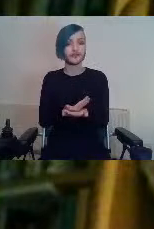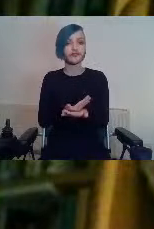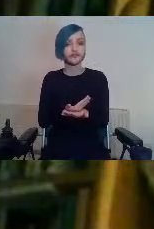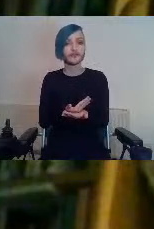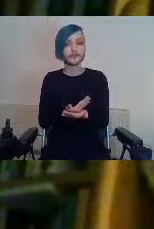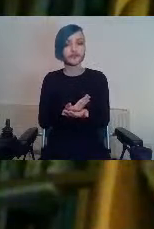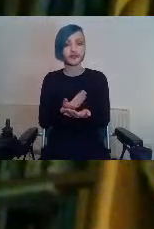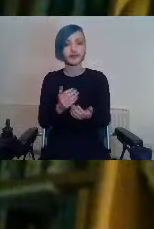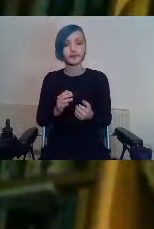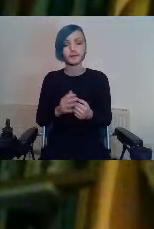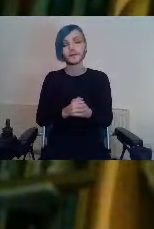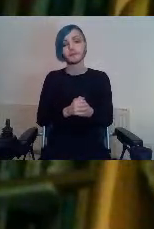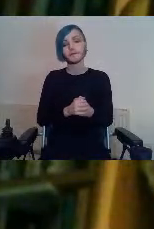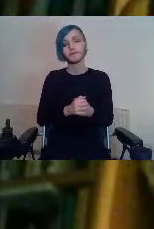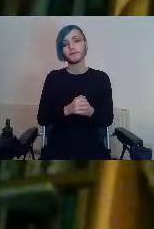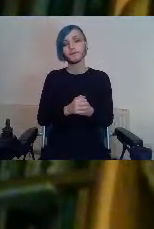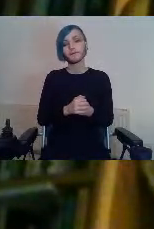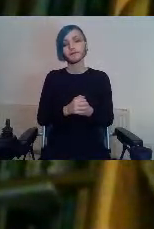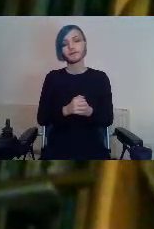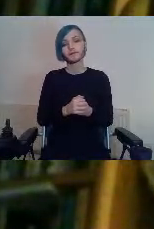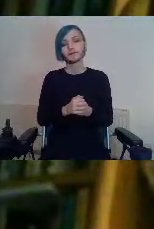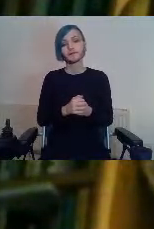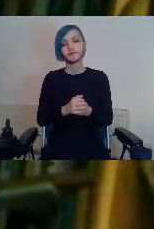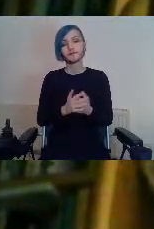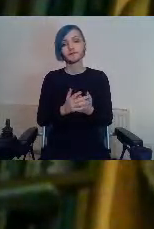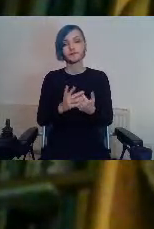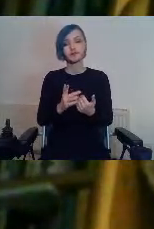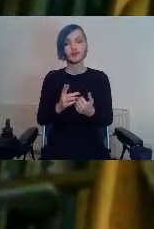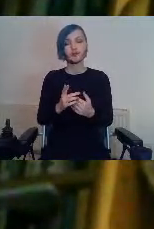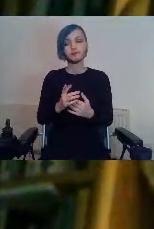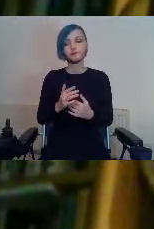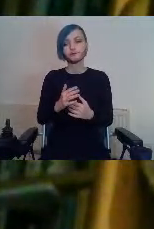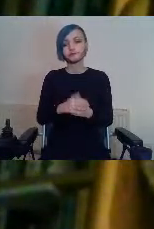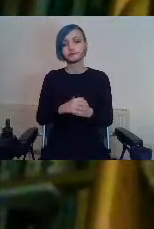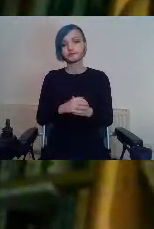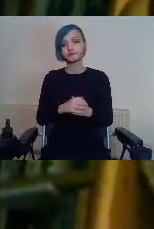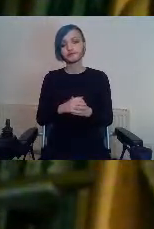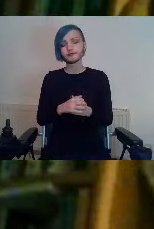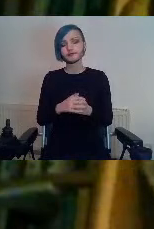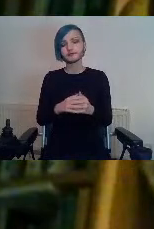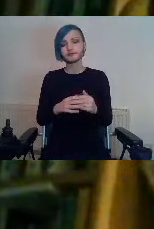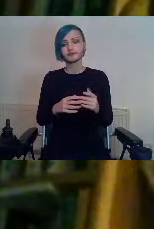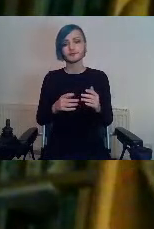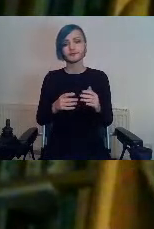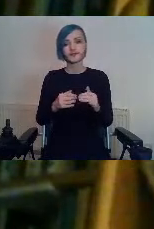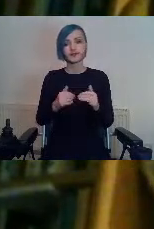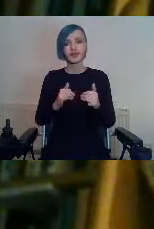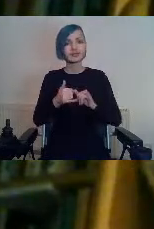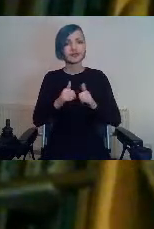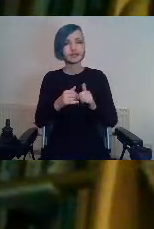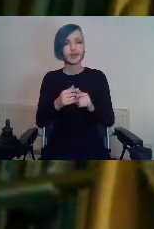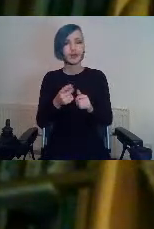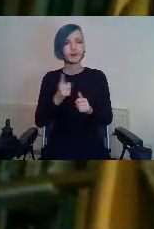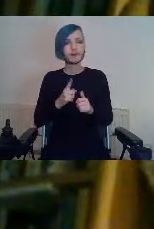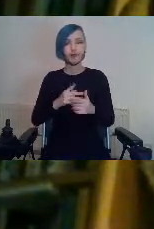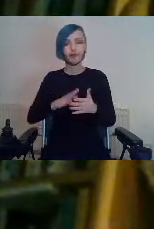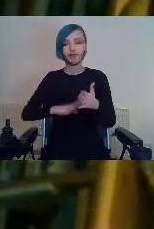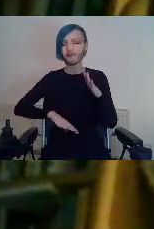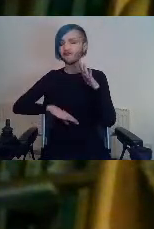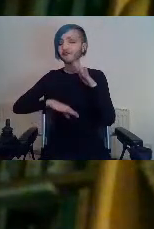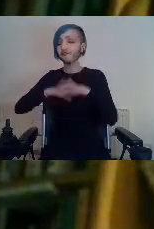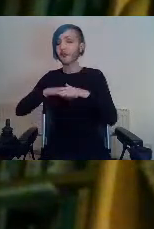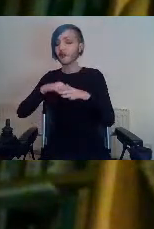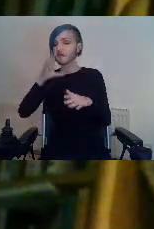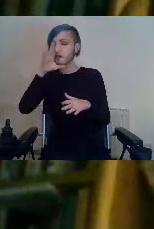sometimes it's really nice if people who are overloaded with hatred could, I don't